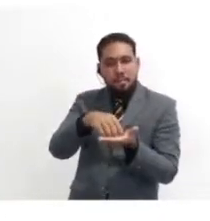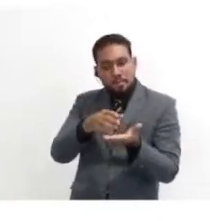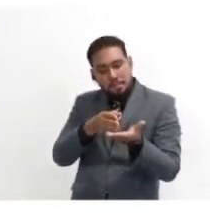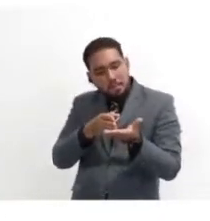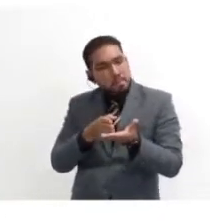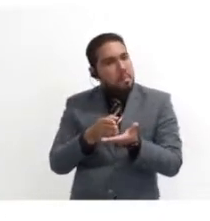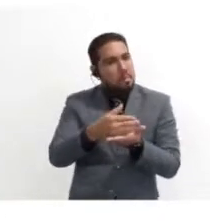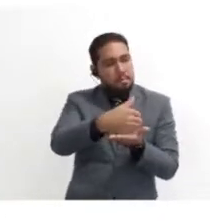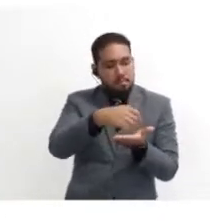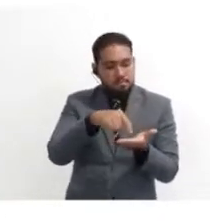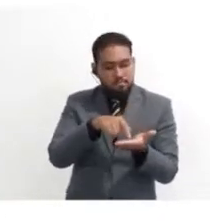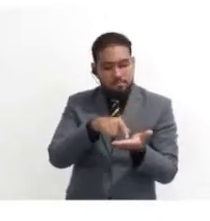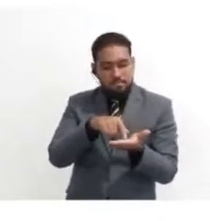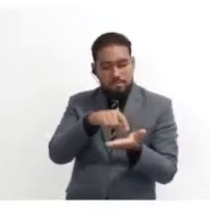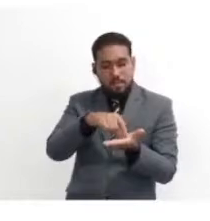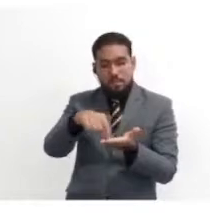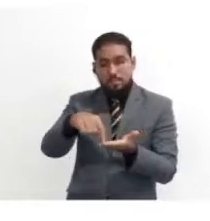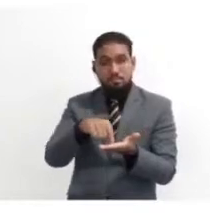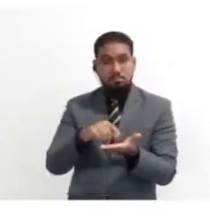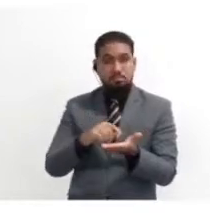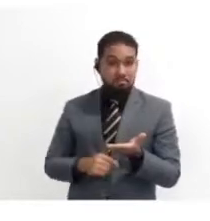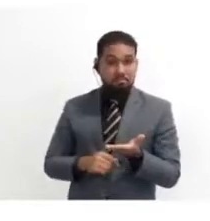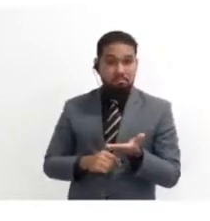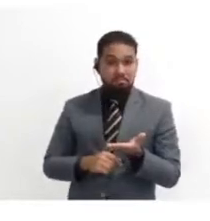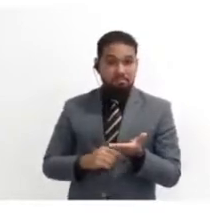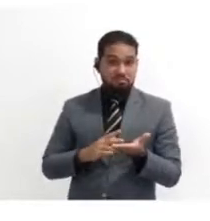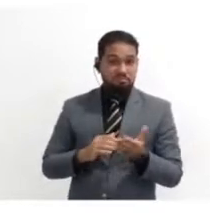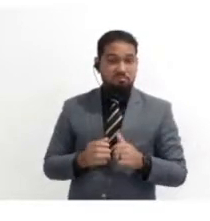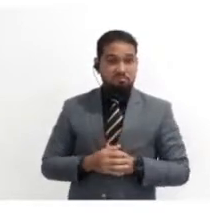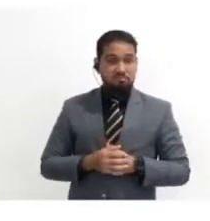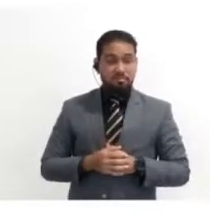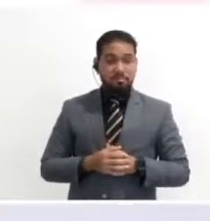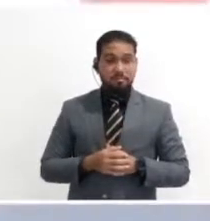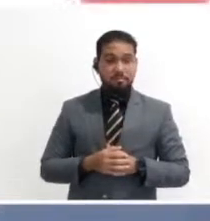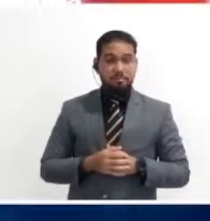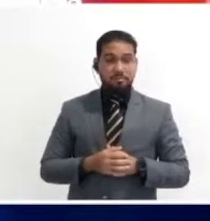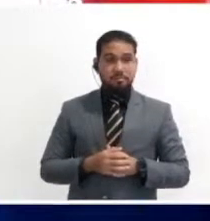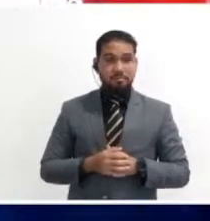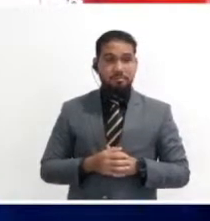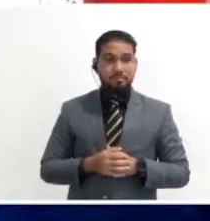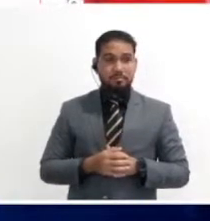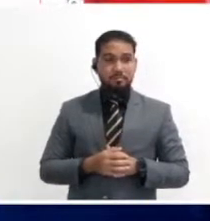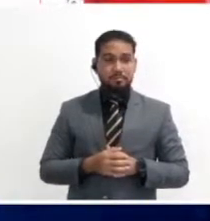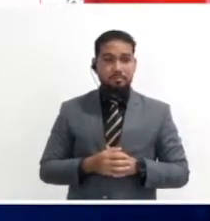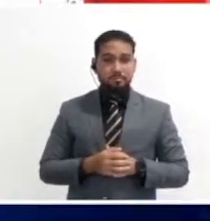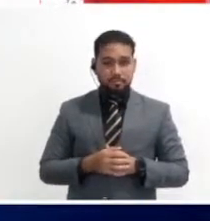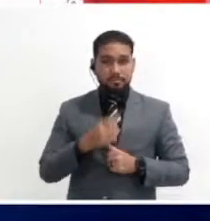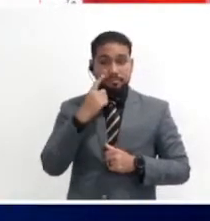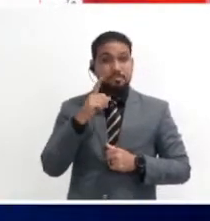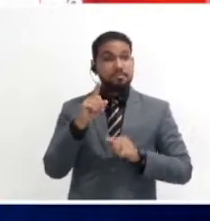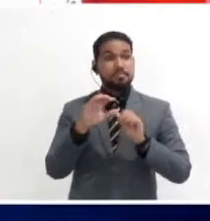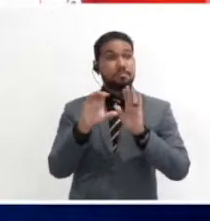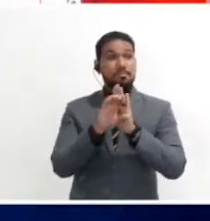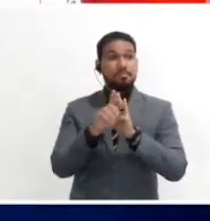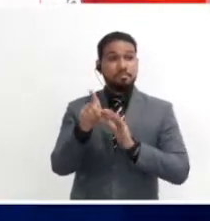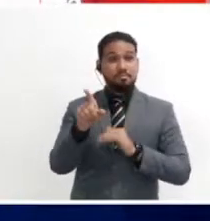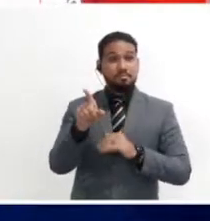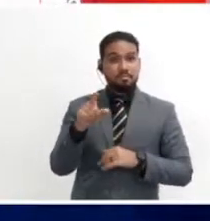So this was the maybe one of the first commercial products that came out. I think this came out in about